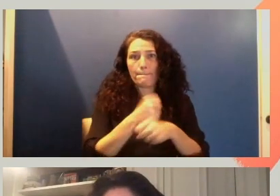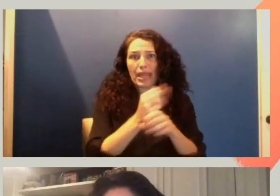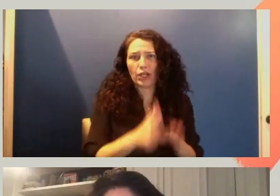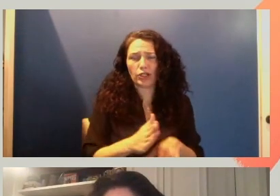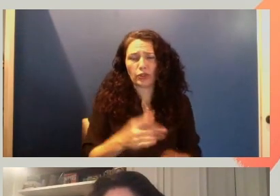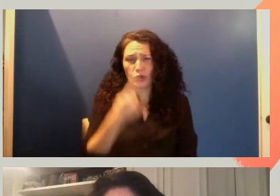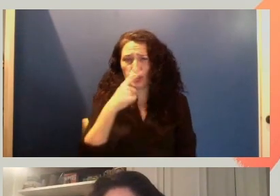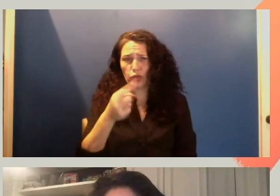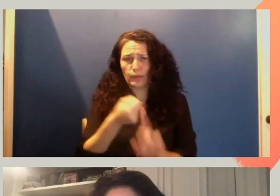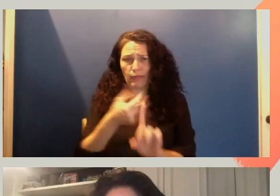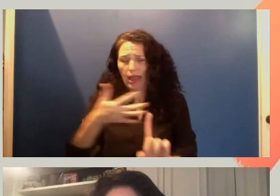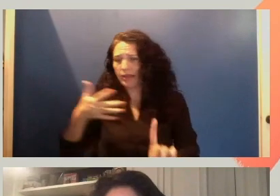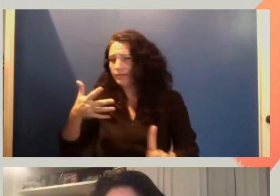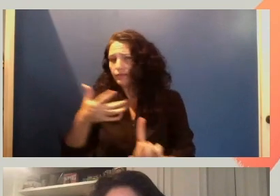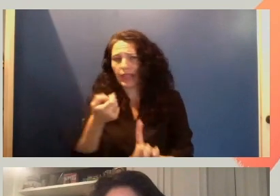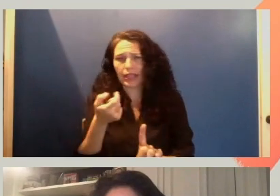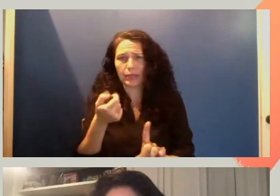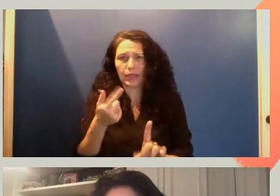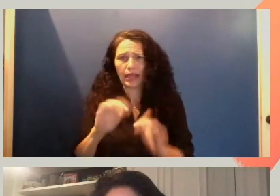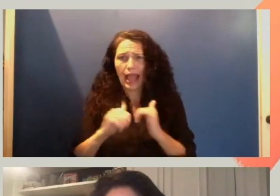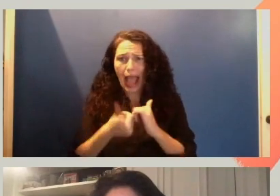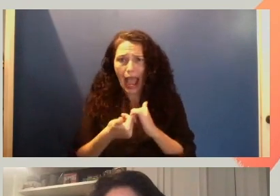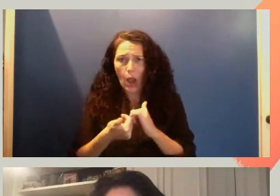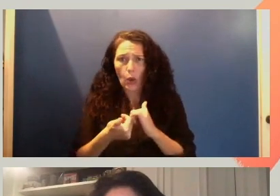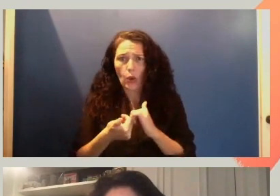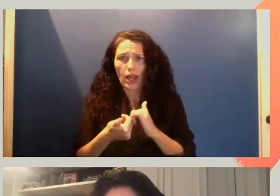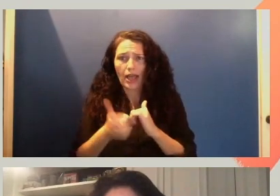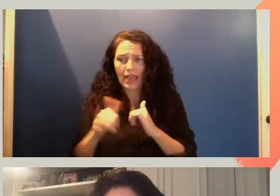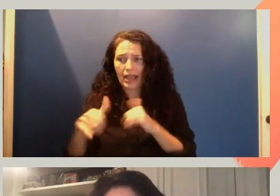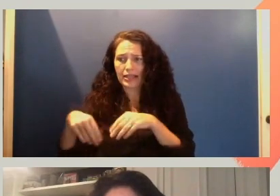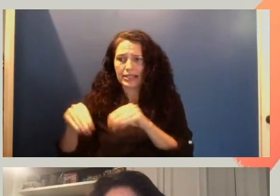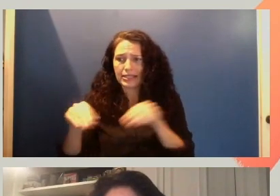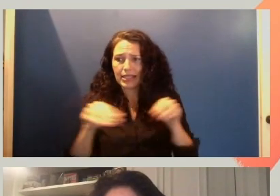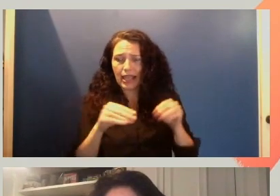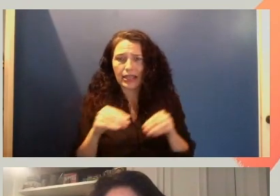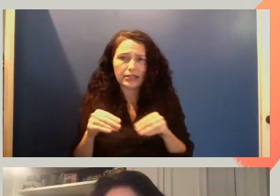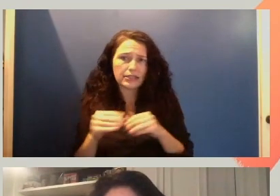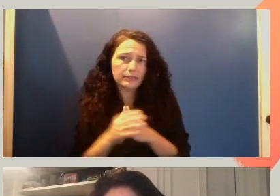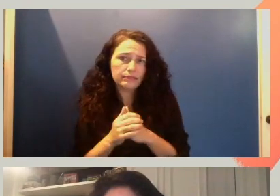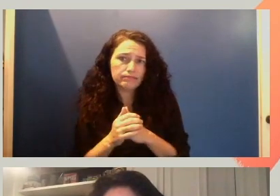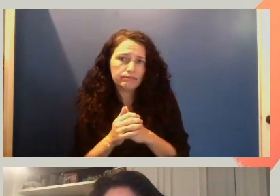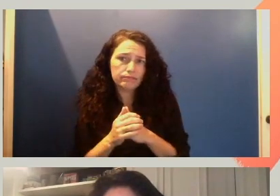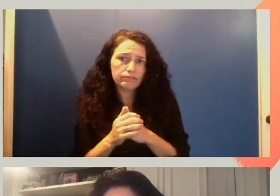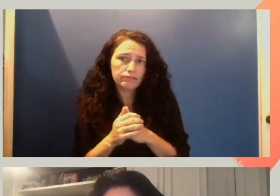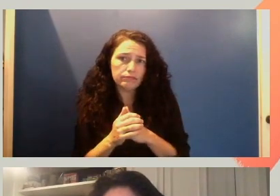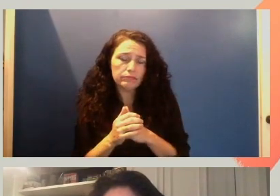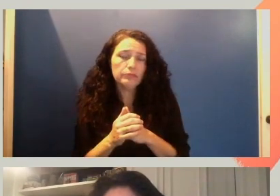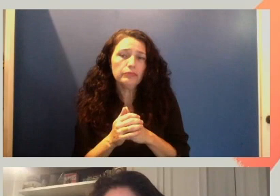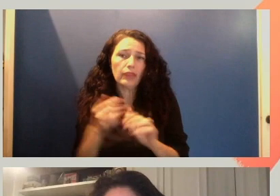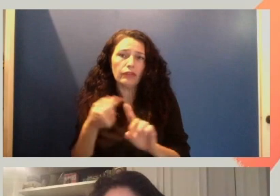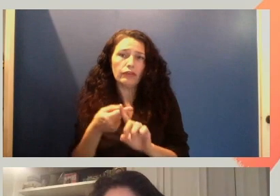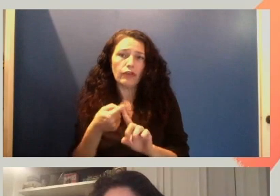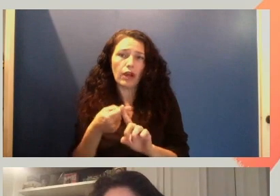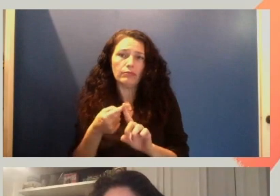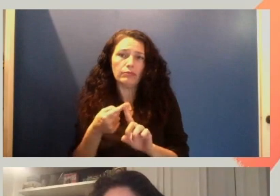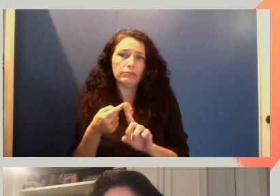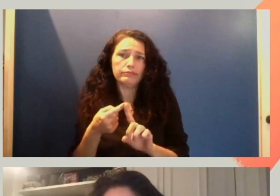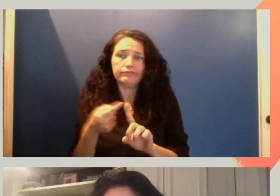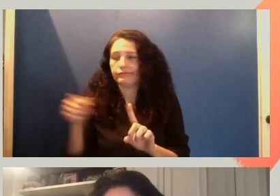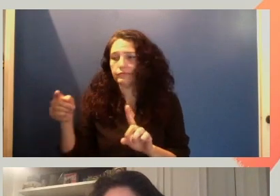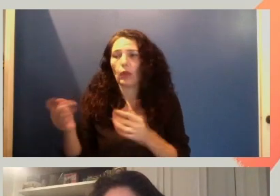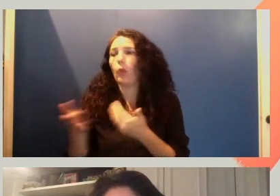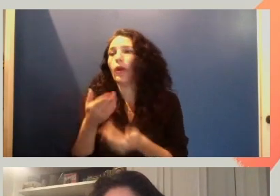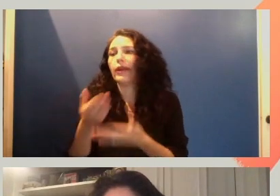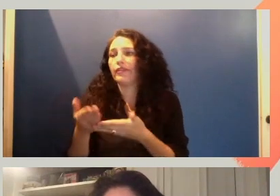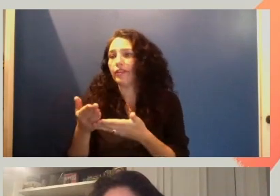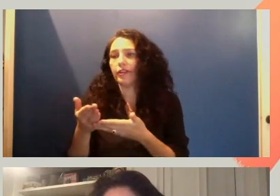bit to how sales that seem more favorable, either in terms of price point or profile, may not mean that